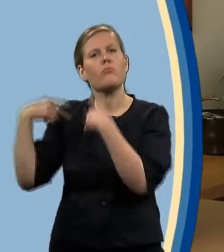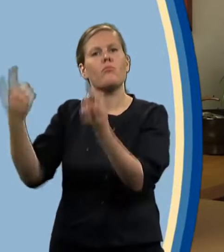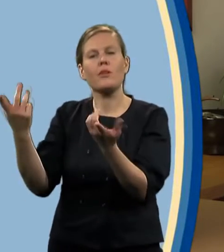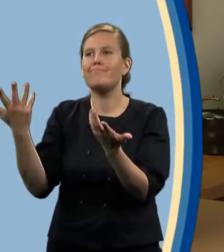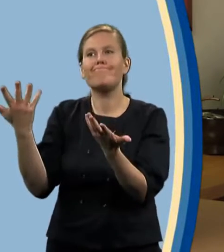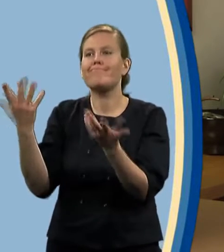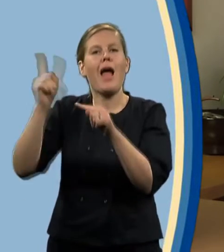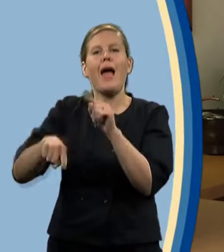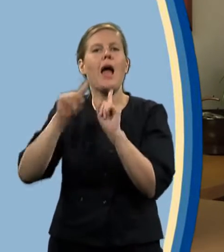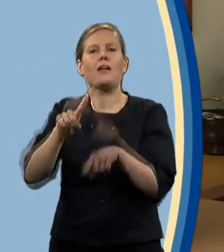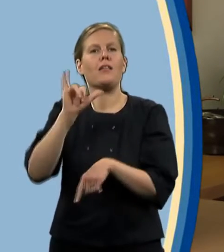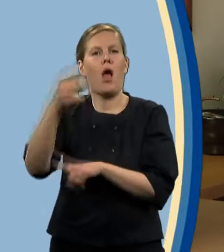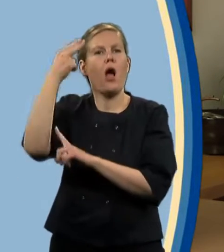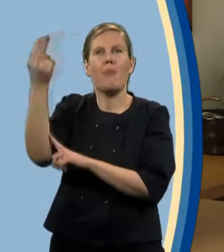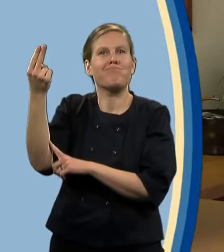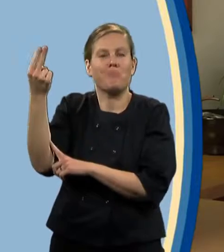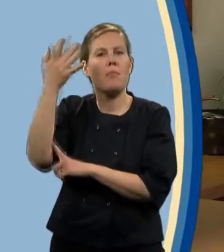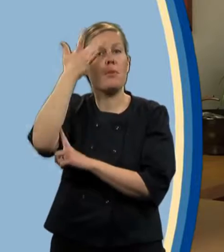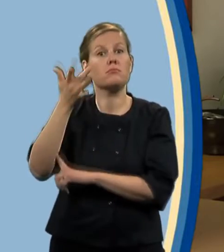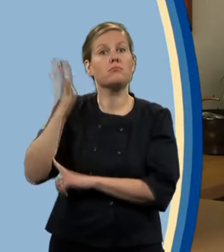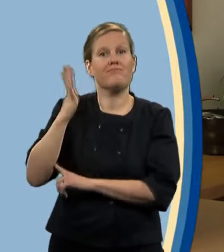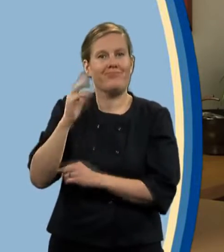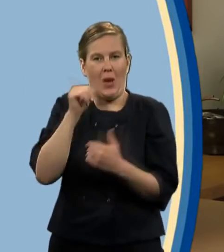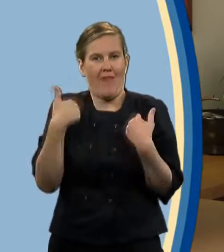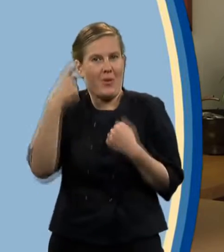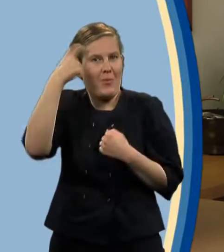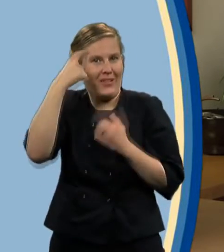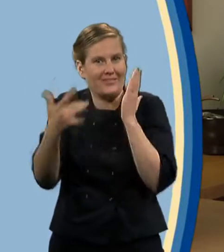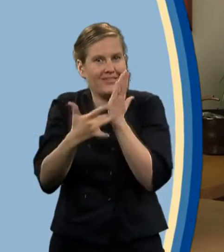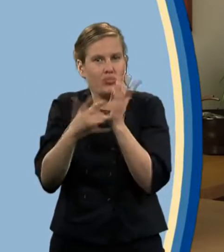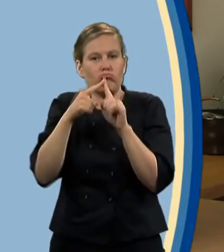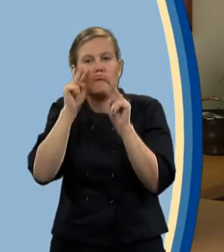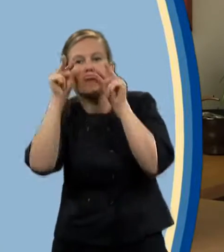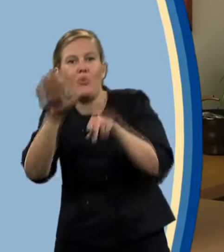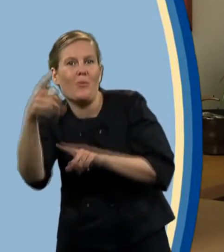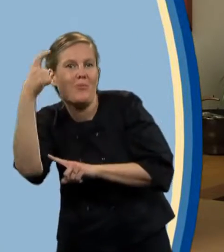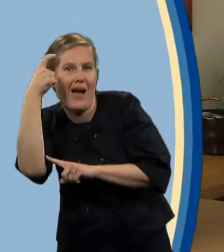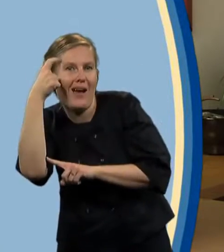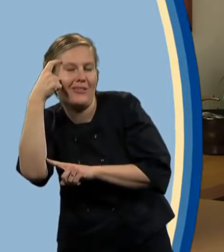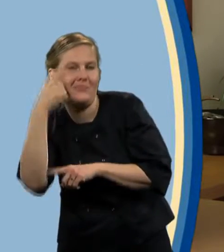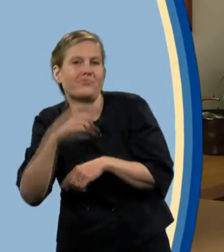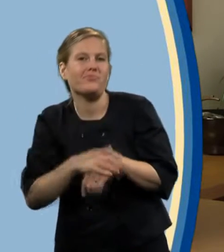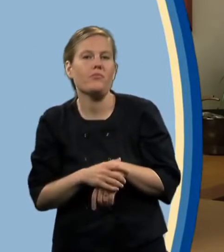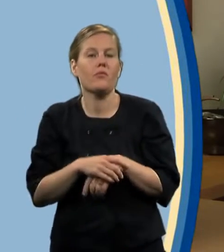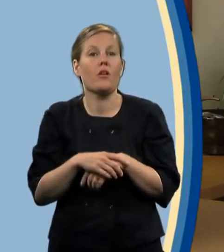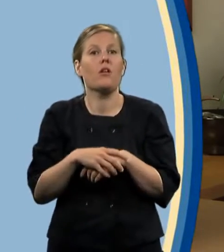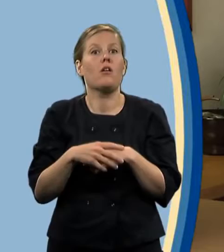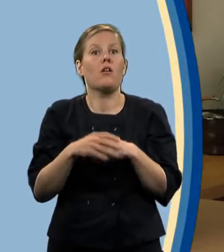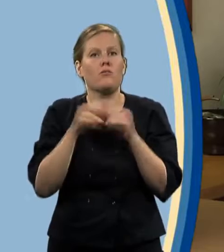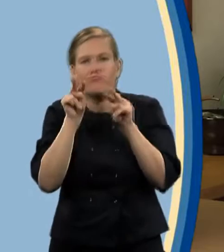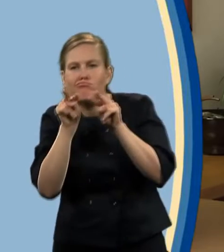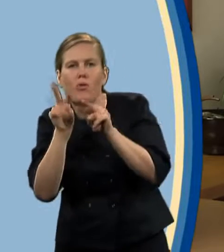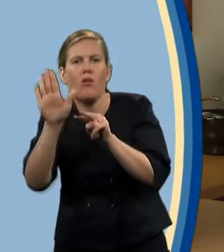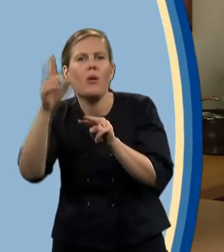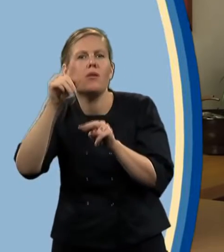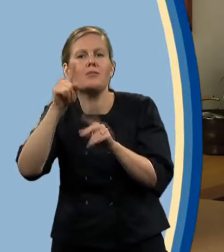We found that's false. One of the reasons why we weren't able to answer the question before now is that